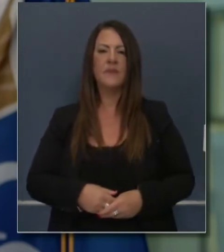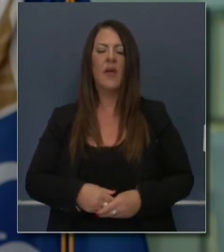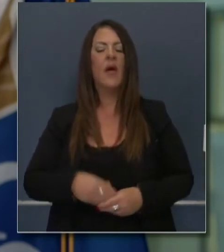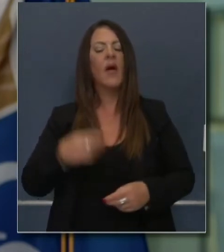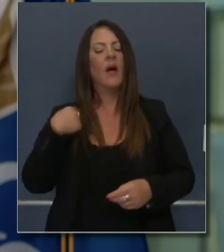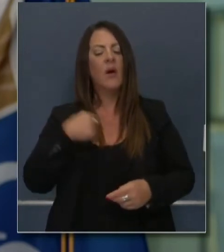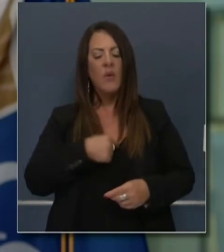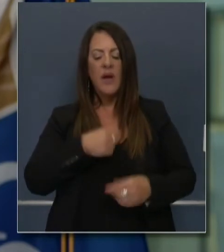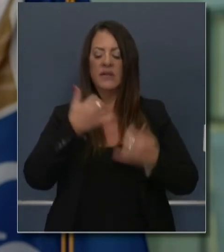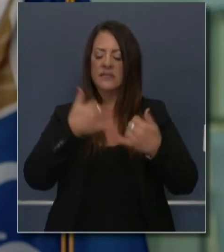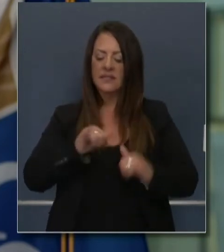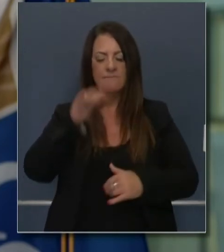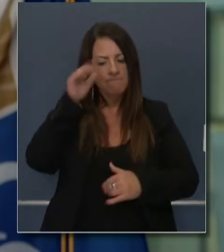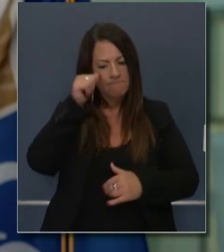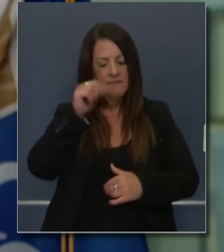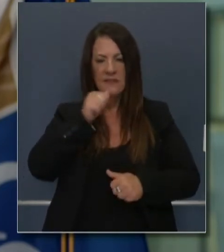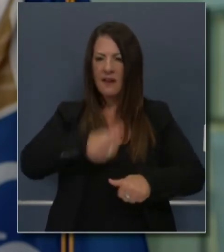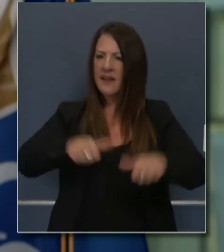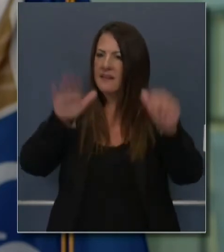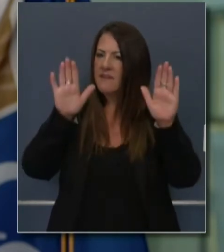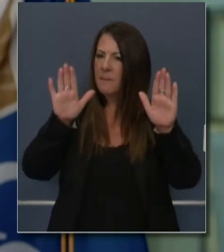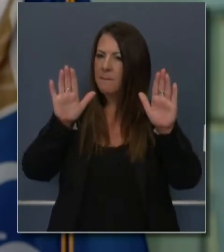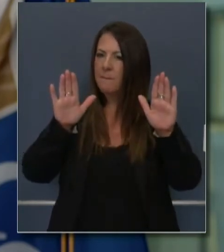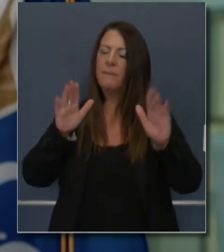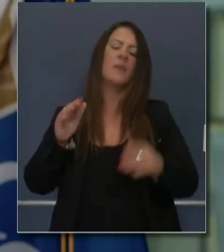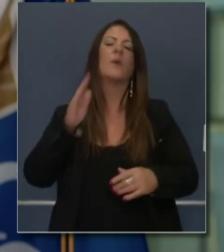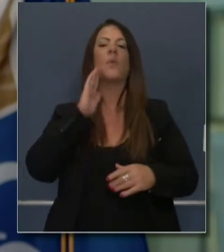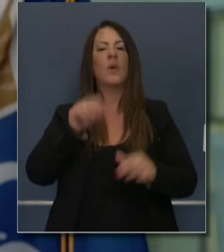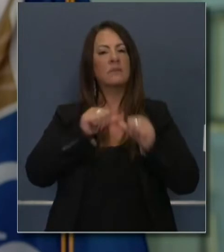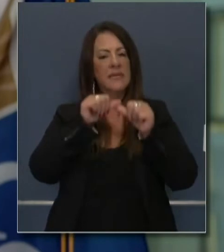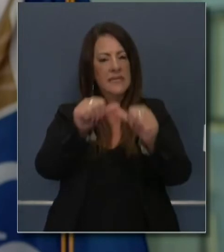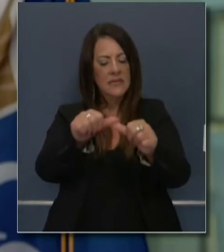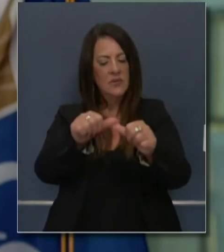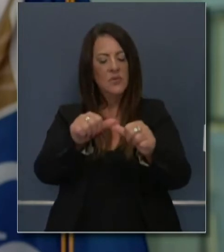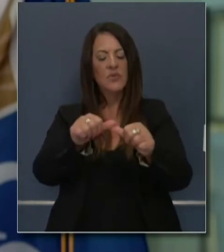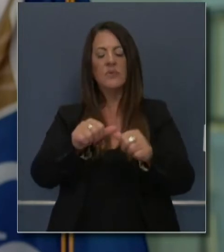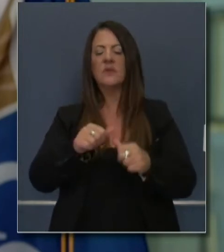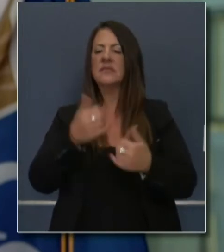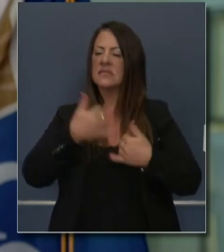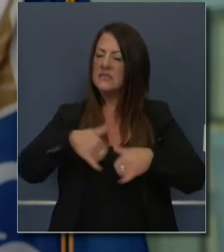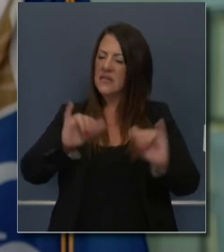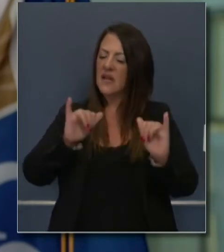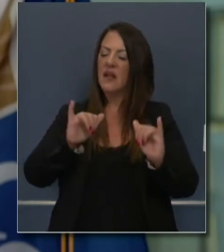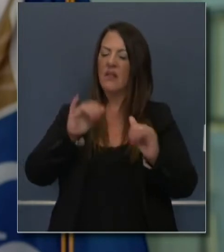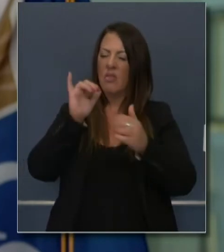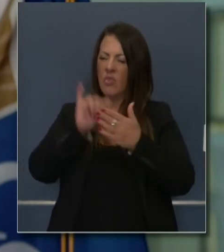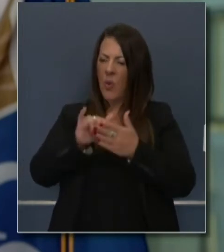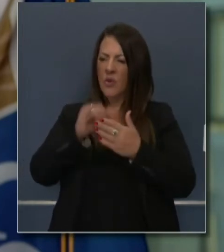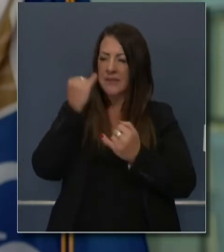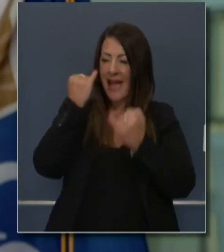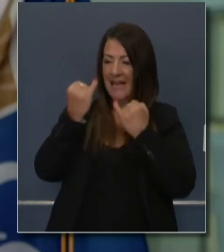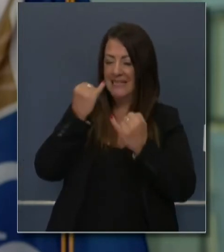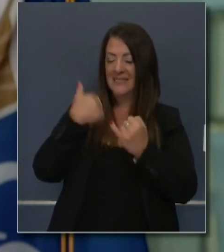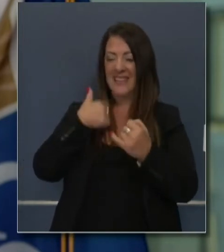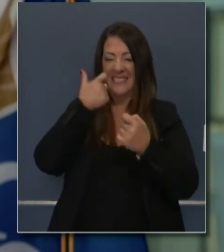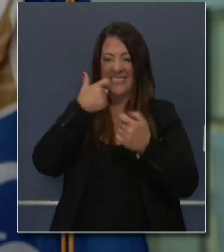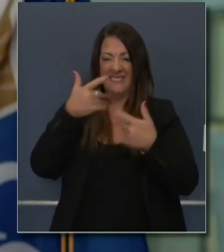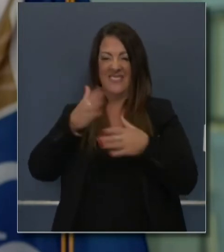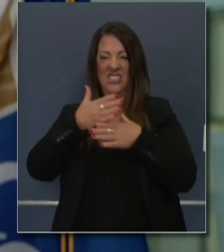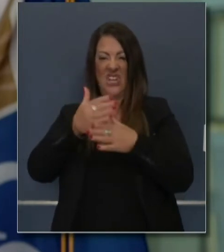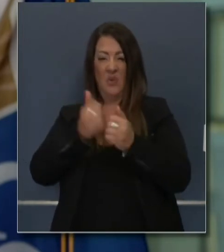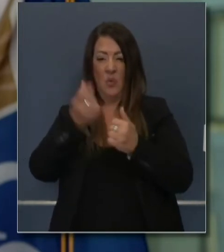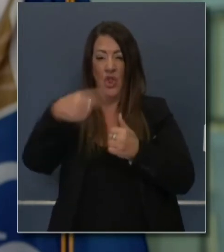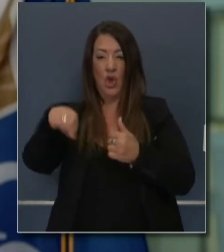resolved nonetheless to continue to advance those specific proposals and